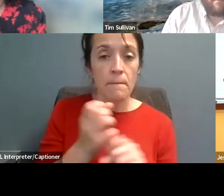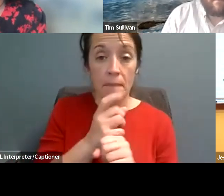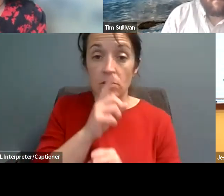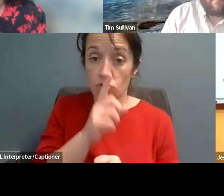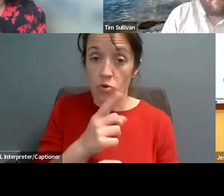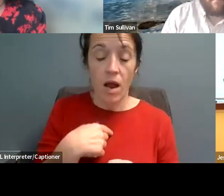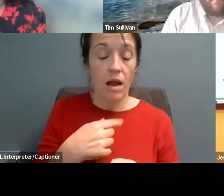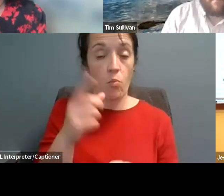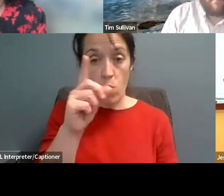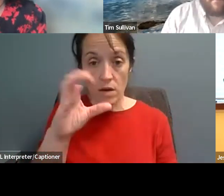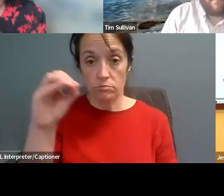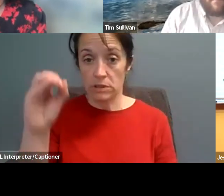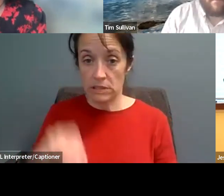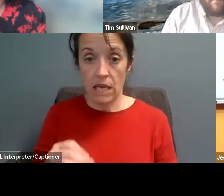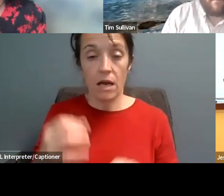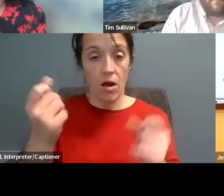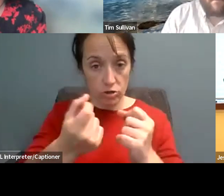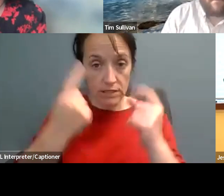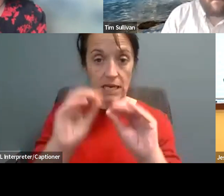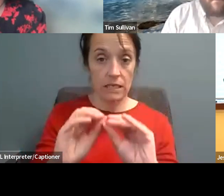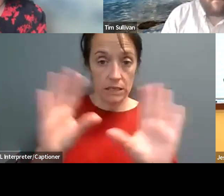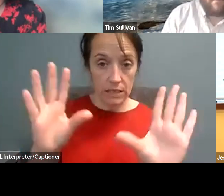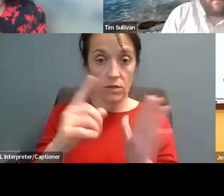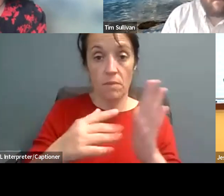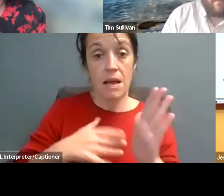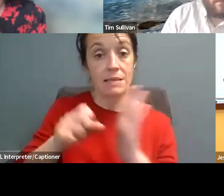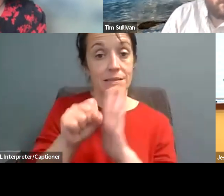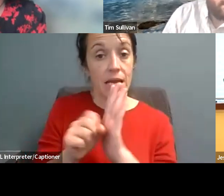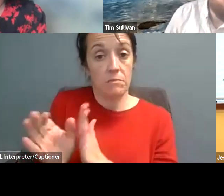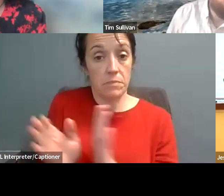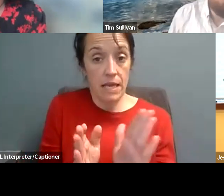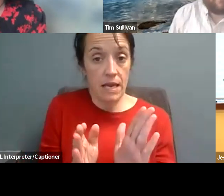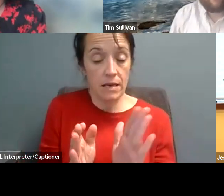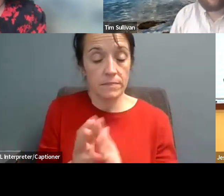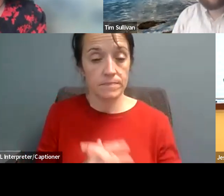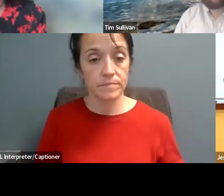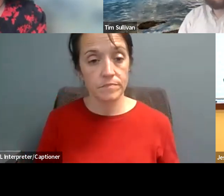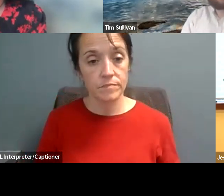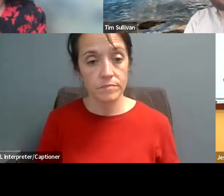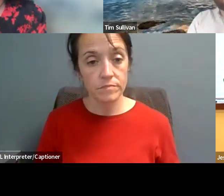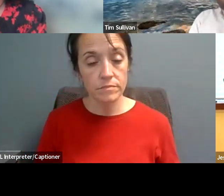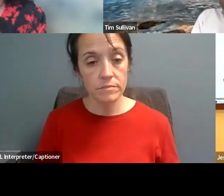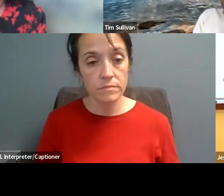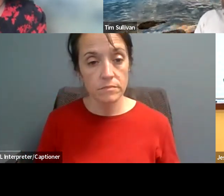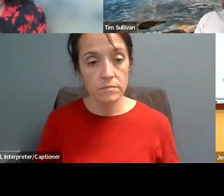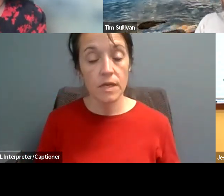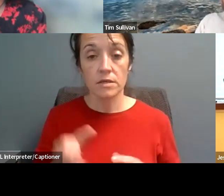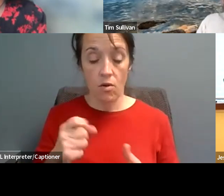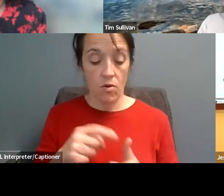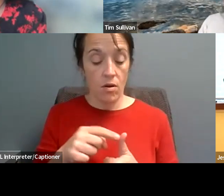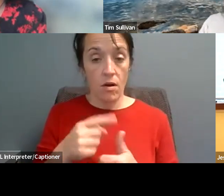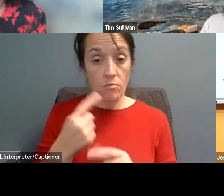was planning to do. So in addition to checking for appropriateness, and fit. I looked